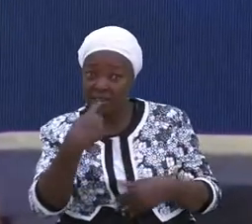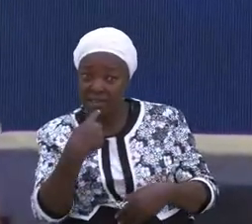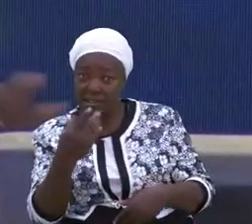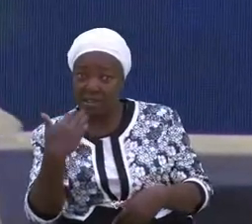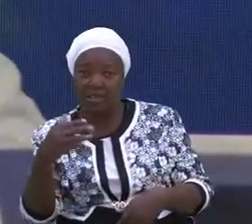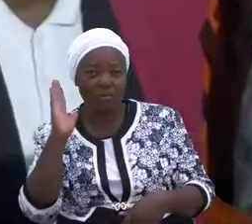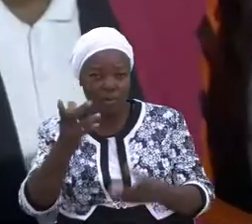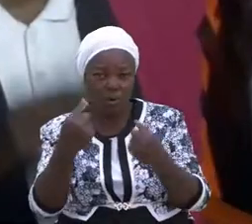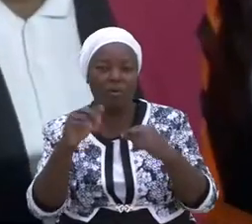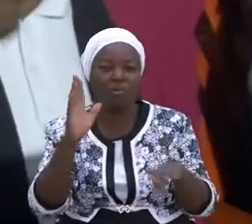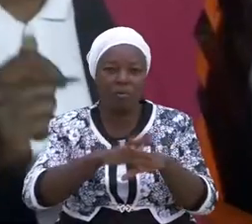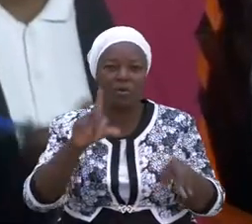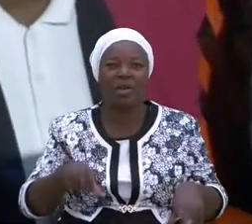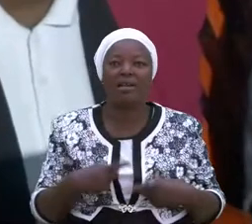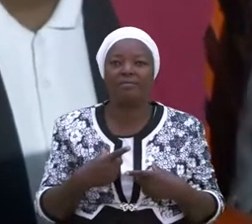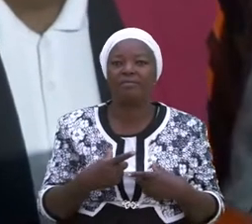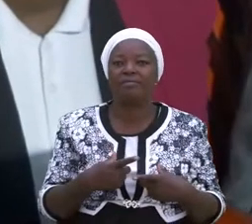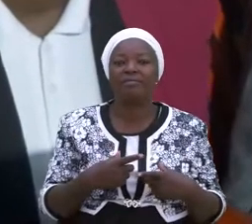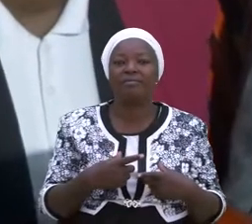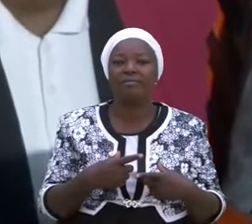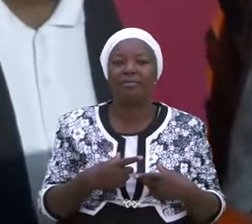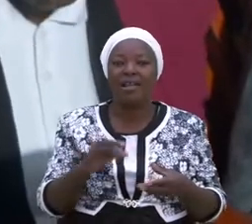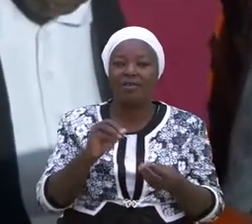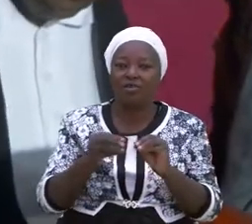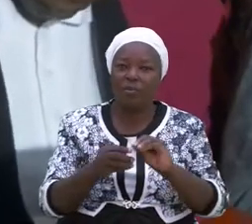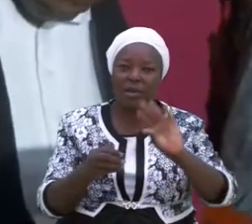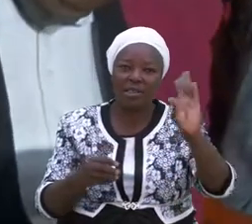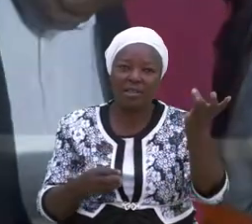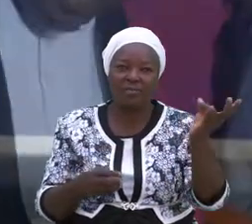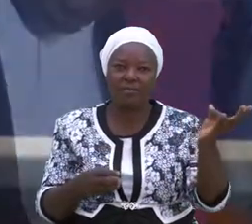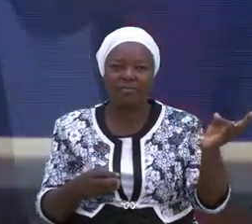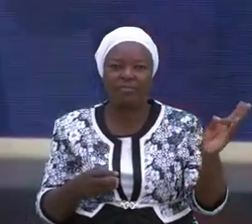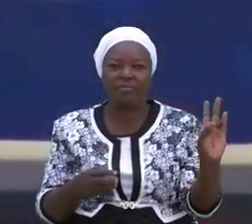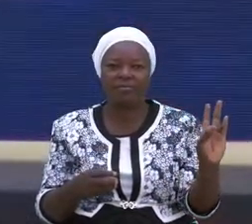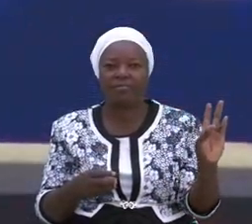upon your life. Number seven,